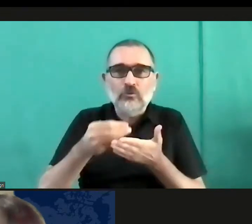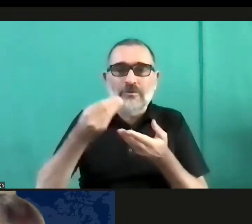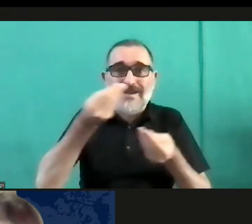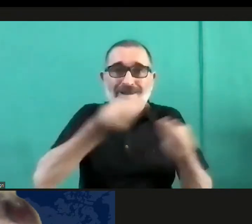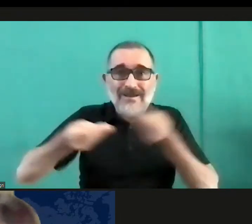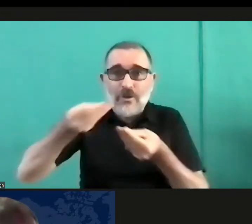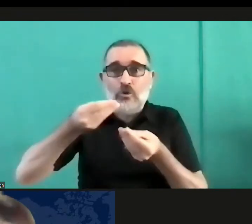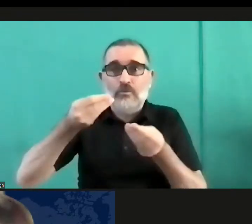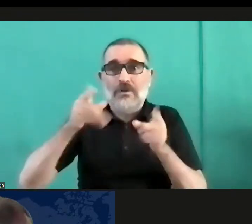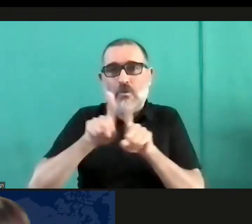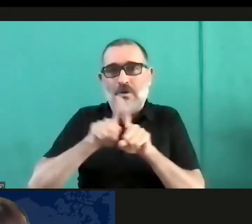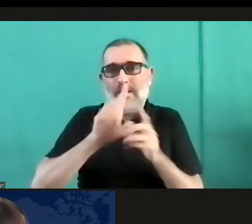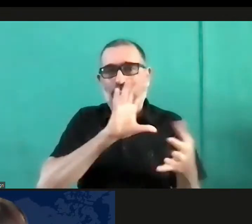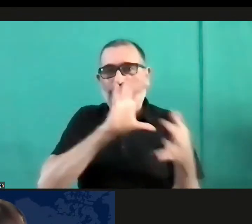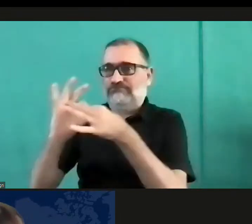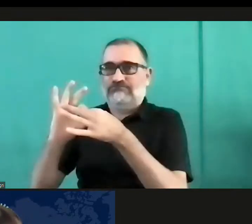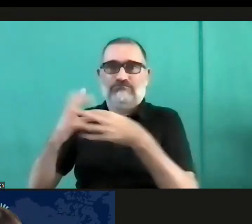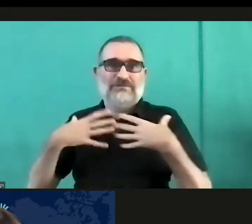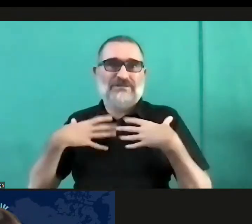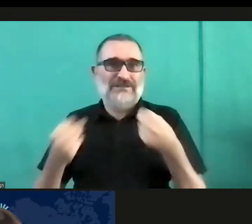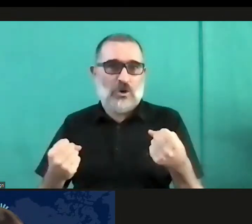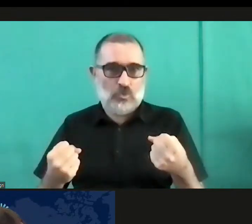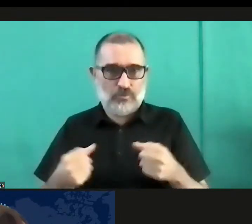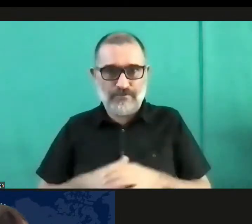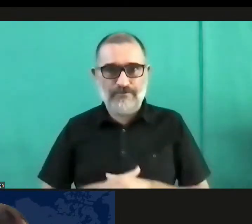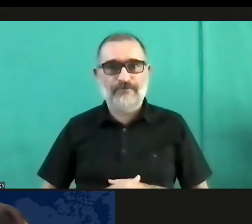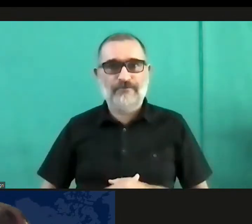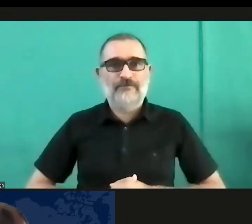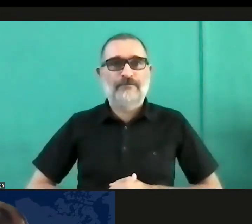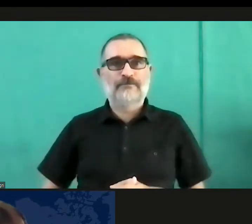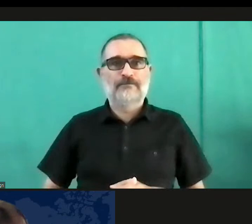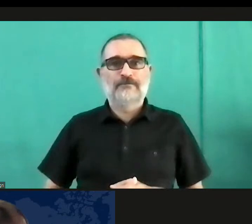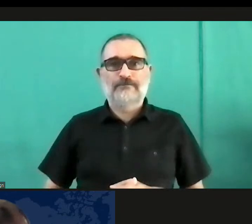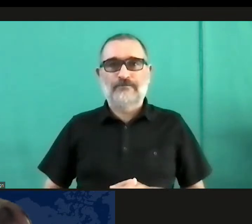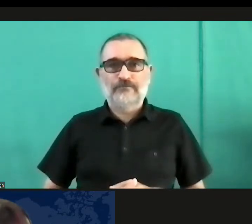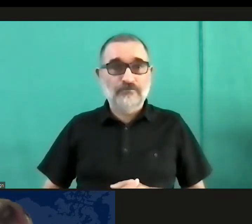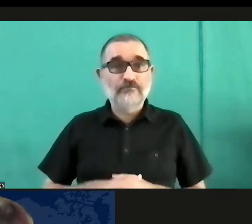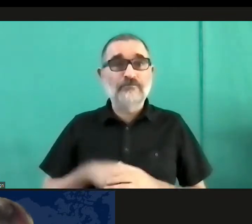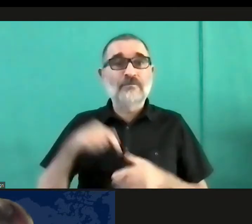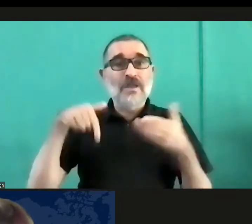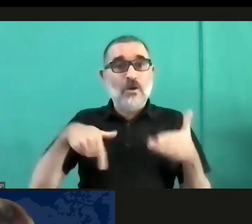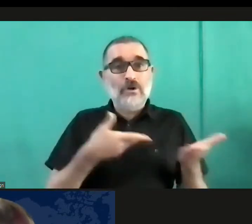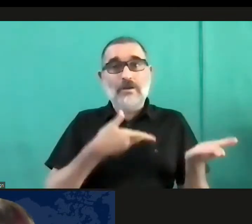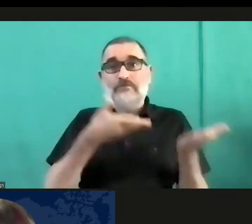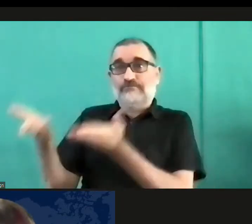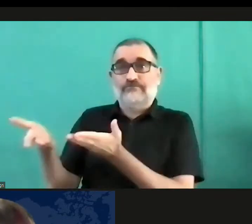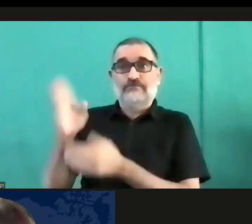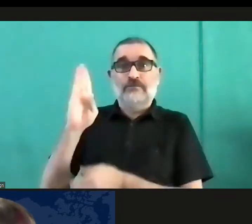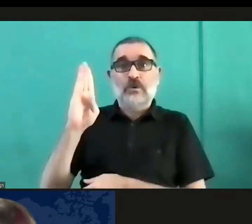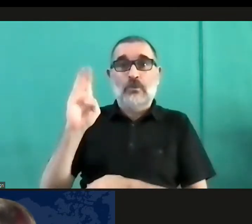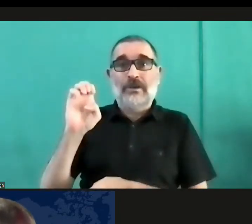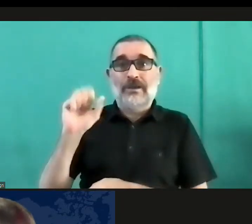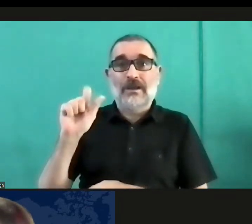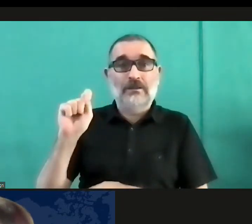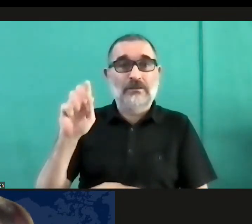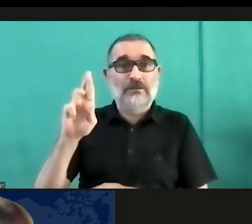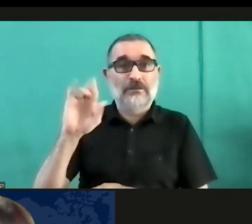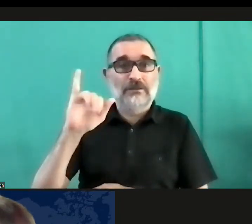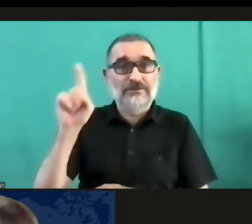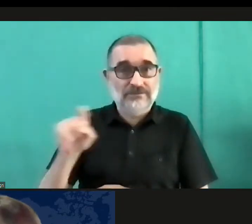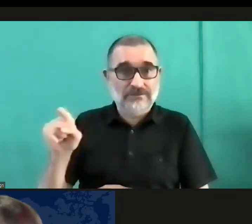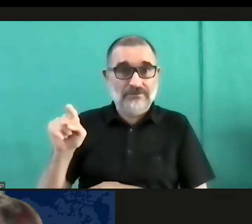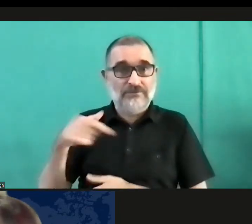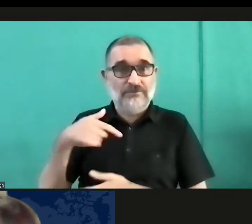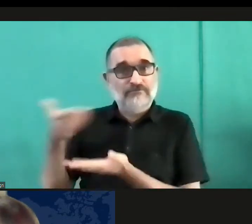Luther, Rutgers University, and a BS, Bachelor's in Science from the University